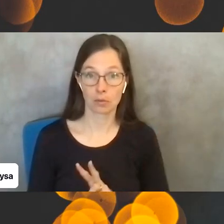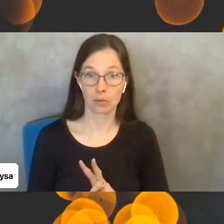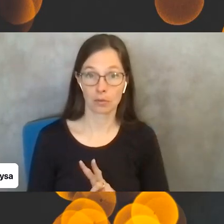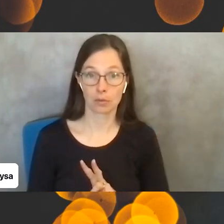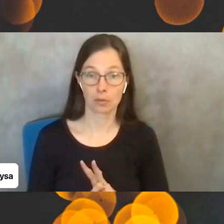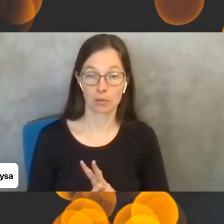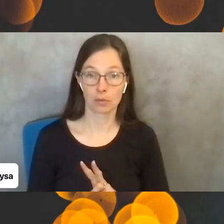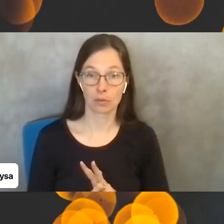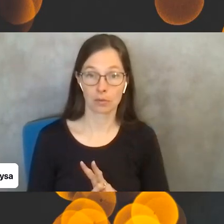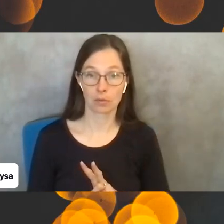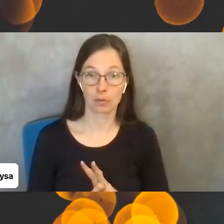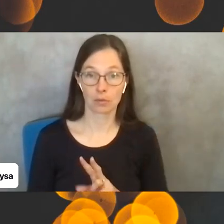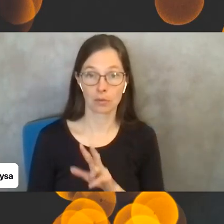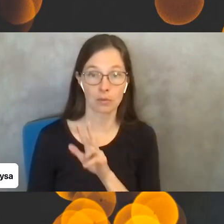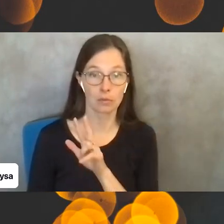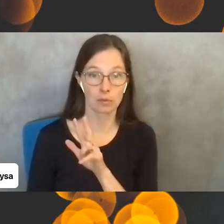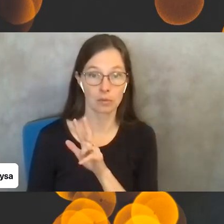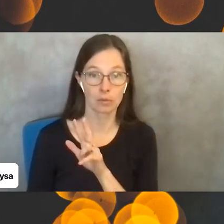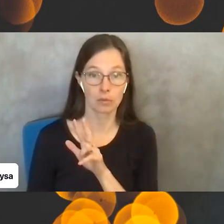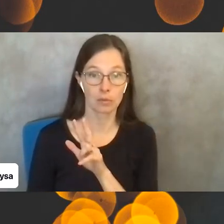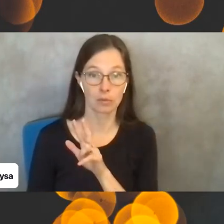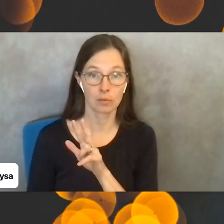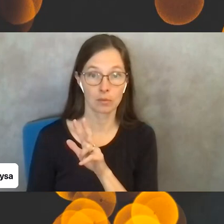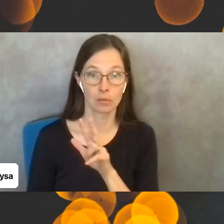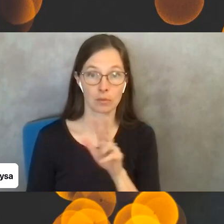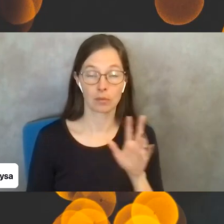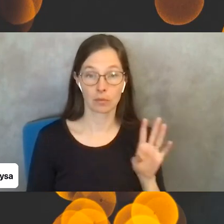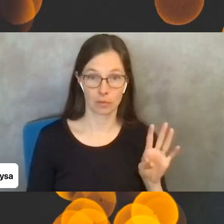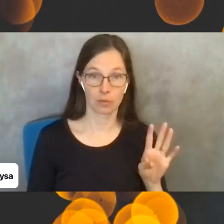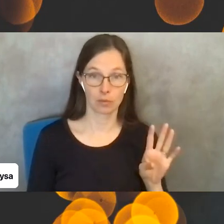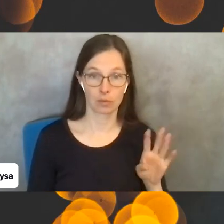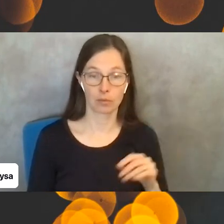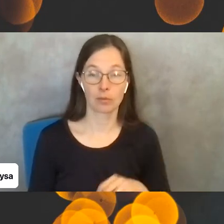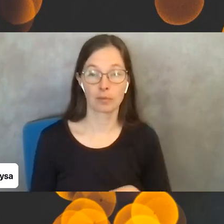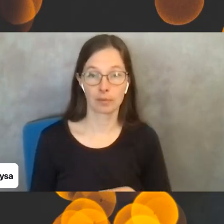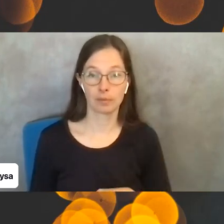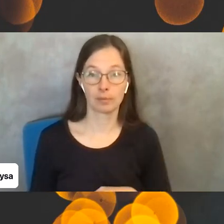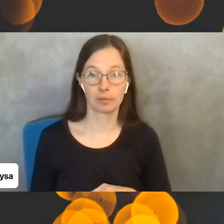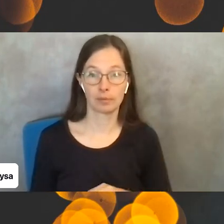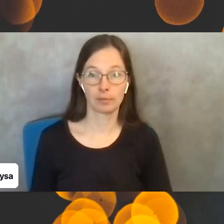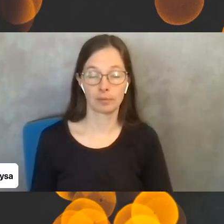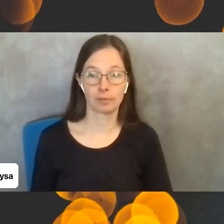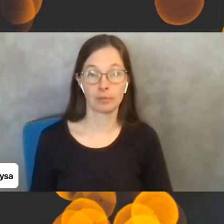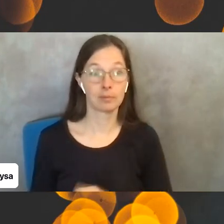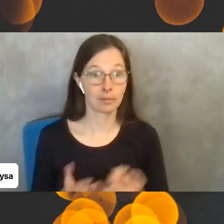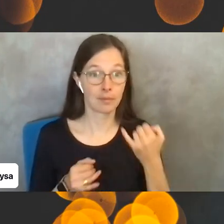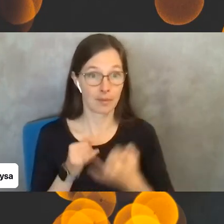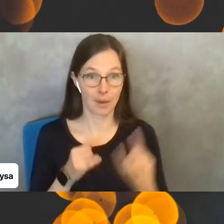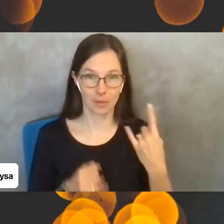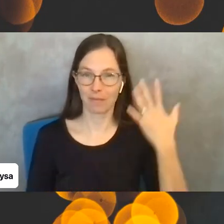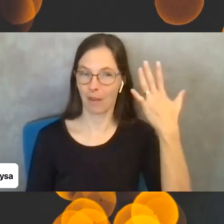2, cut 3, cut 4. And the last one,